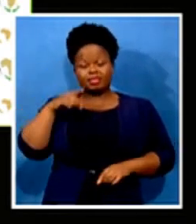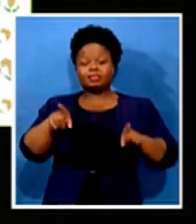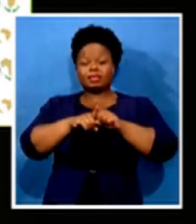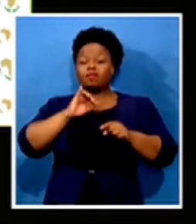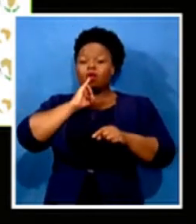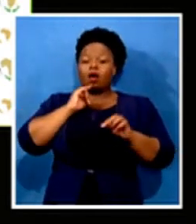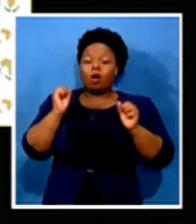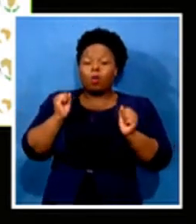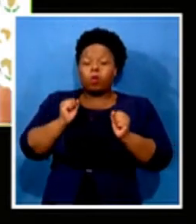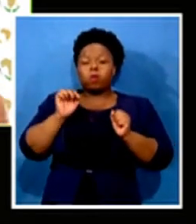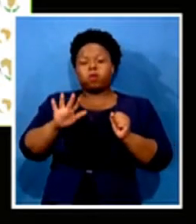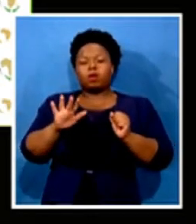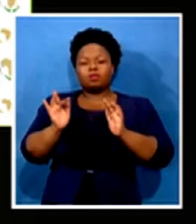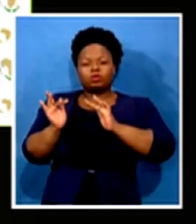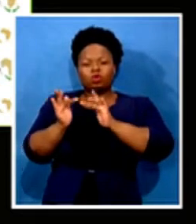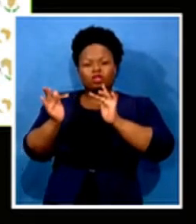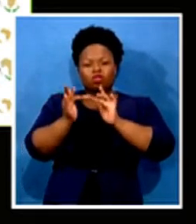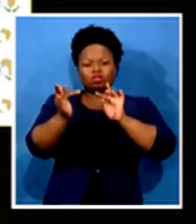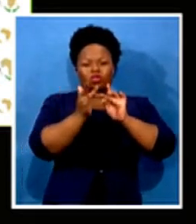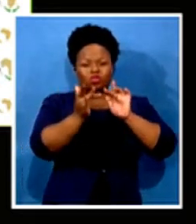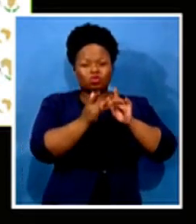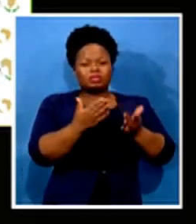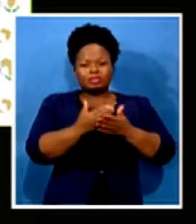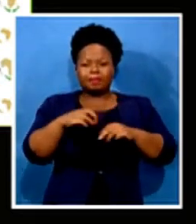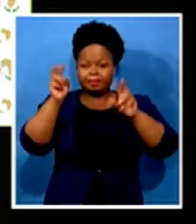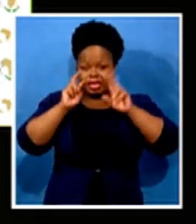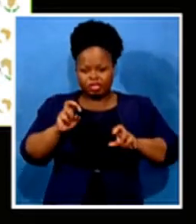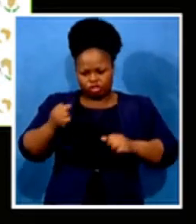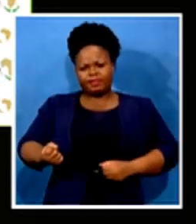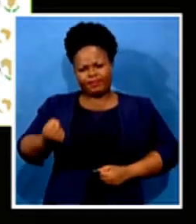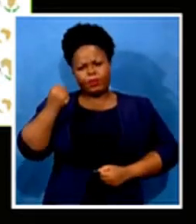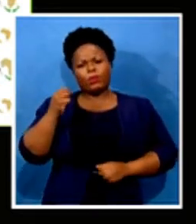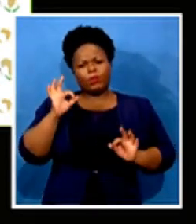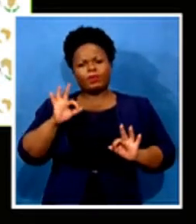stable power sources and make sure so that they enable them